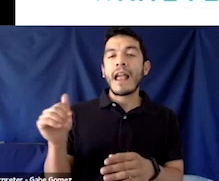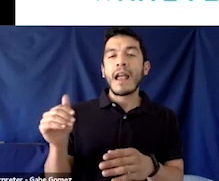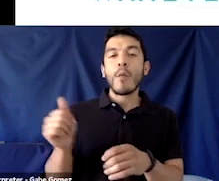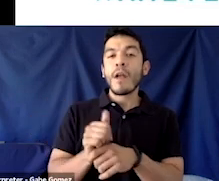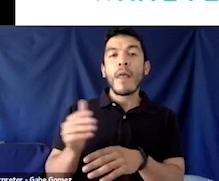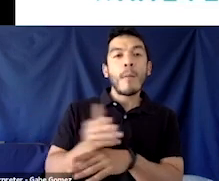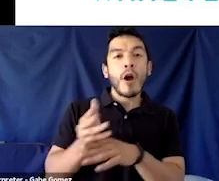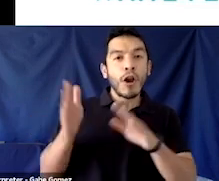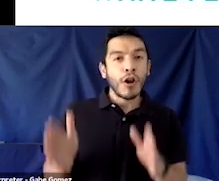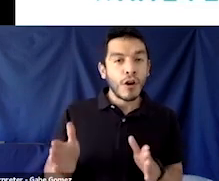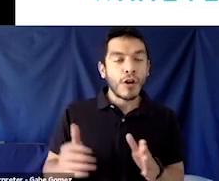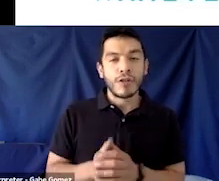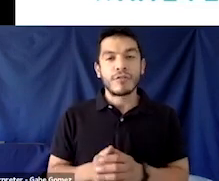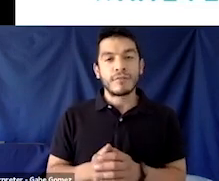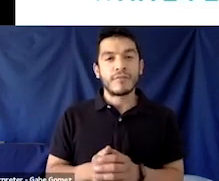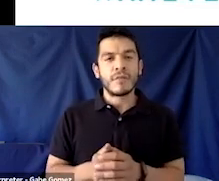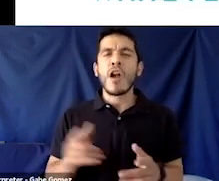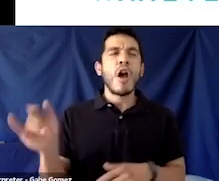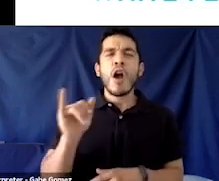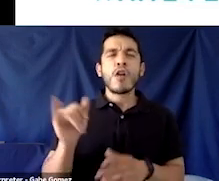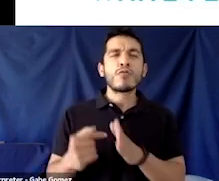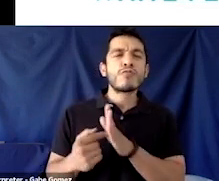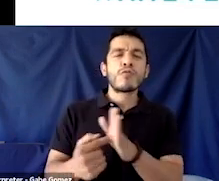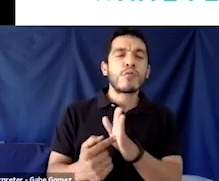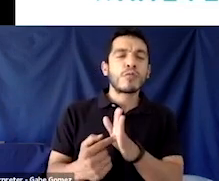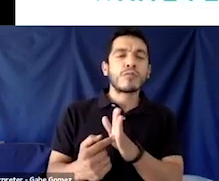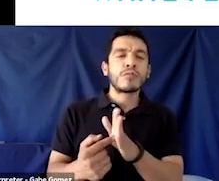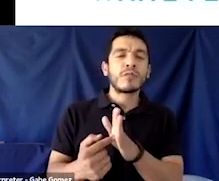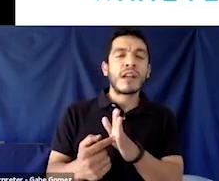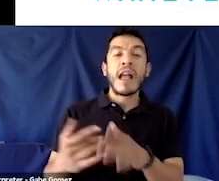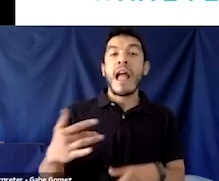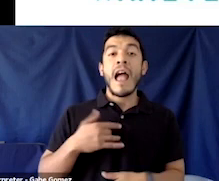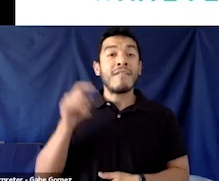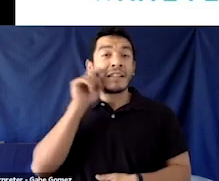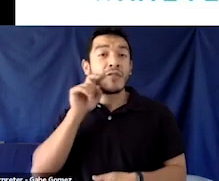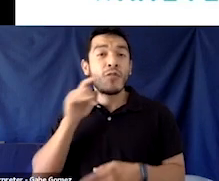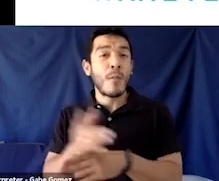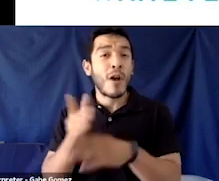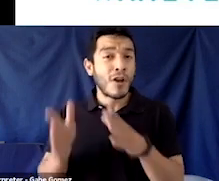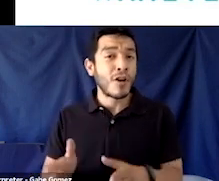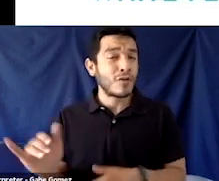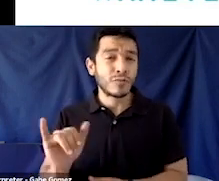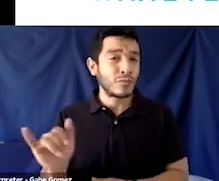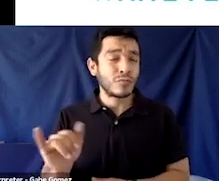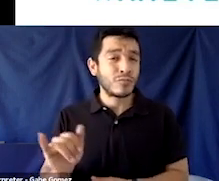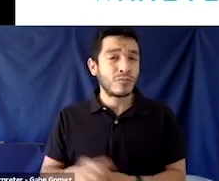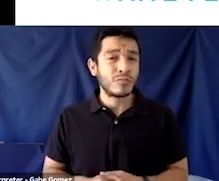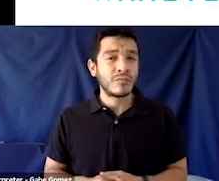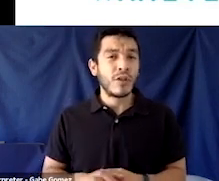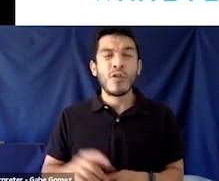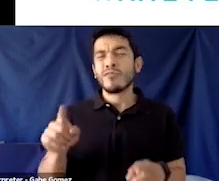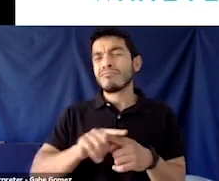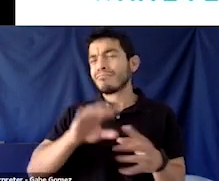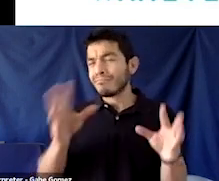for, which is that they're also less likely to be shown having sexual partners. So just to summarize these